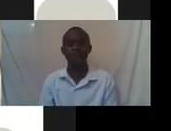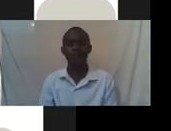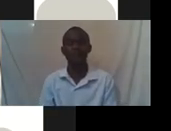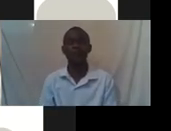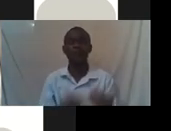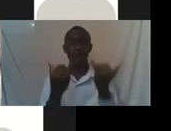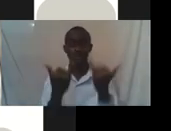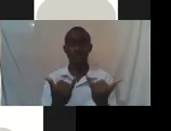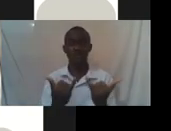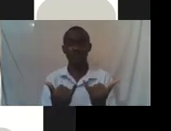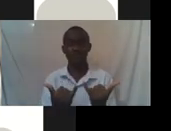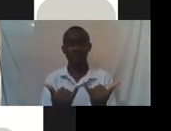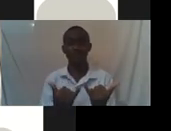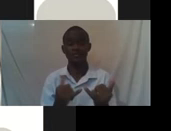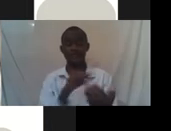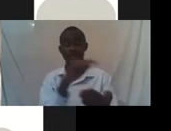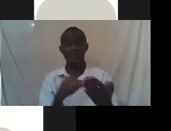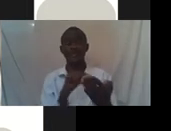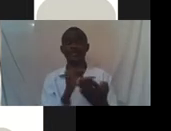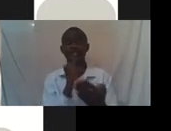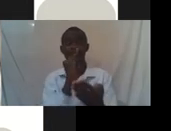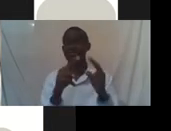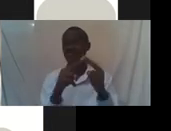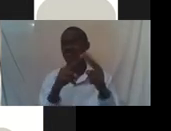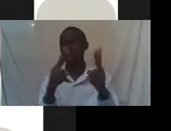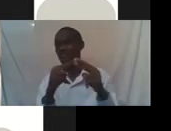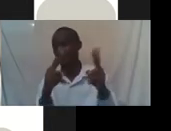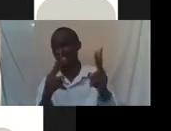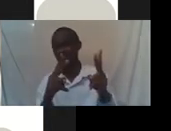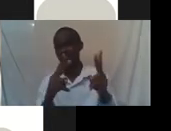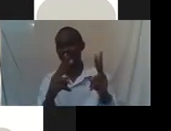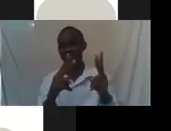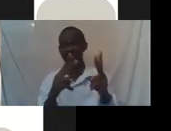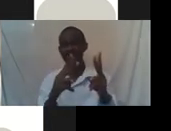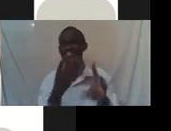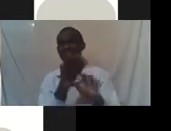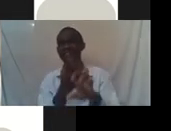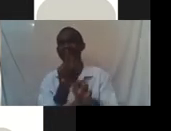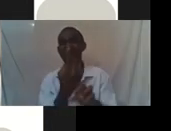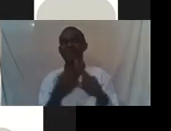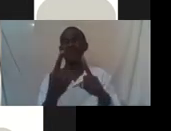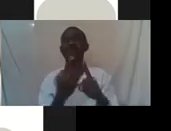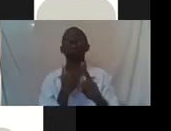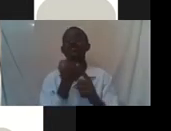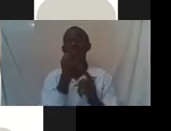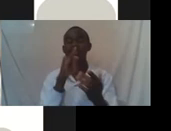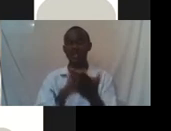Now, this is a very tough one, but I want to say that